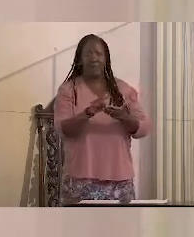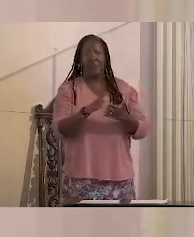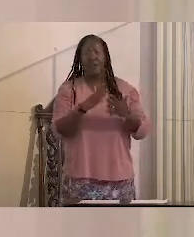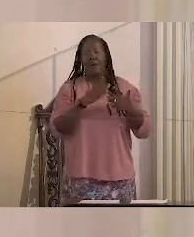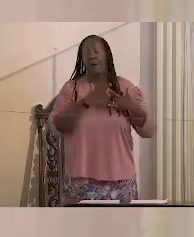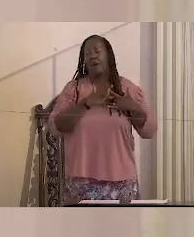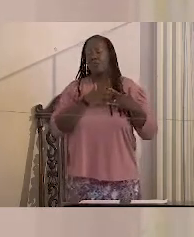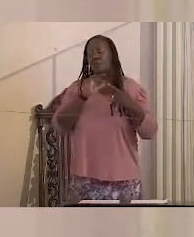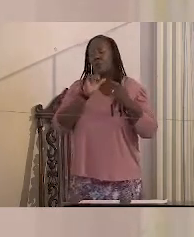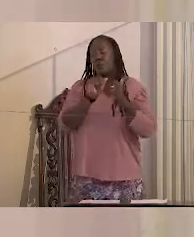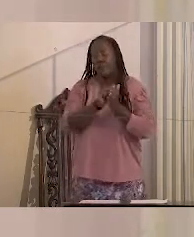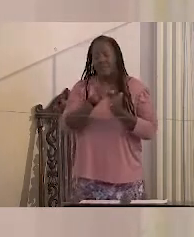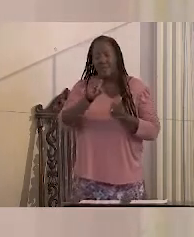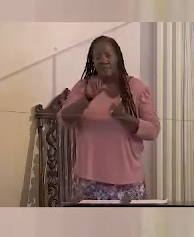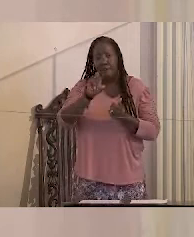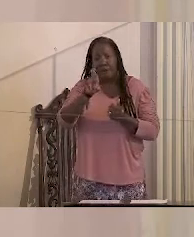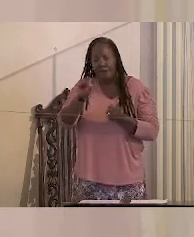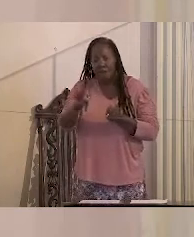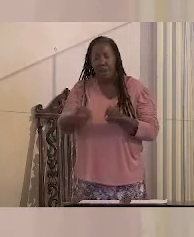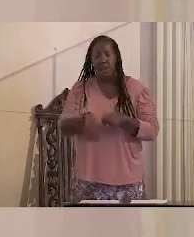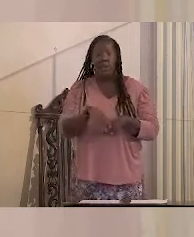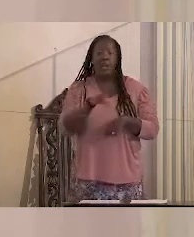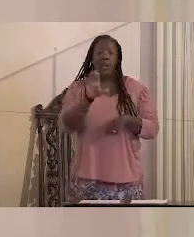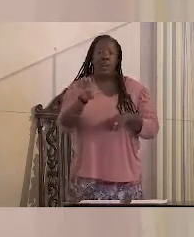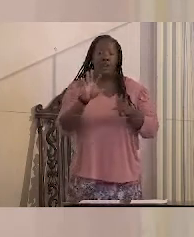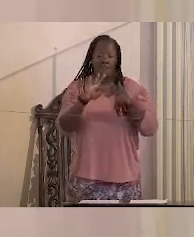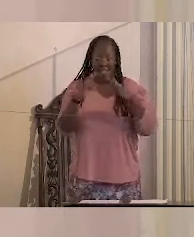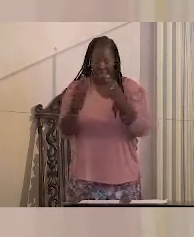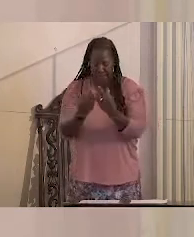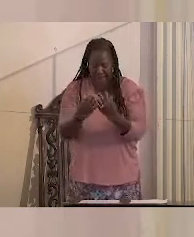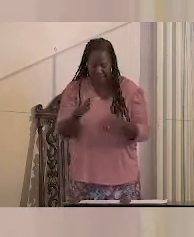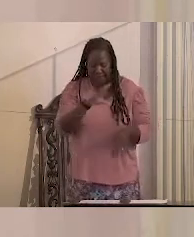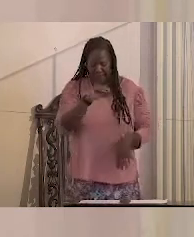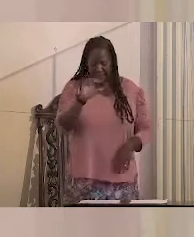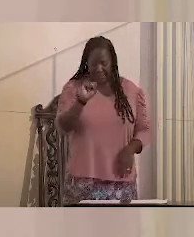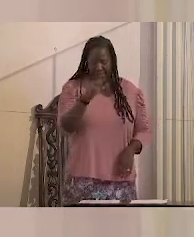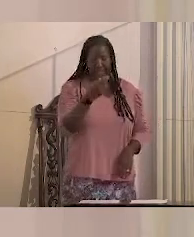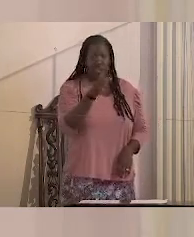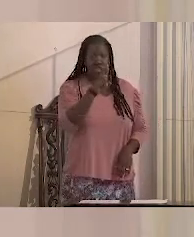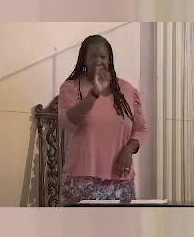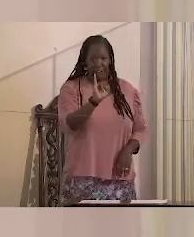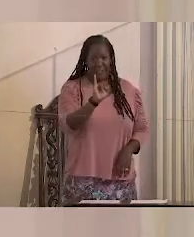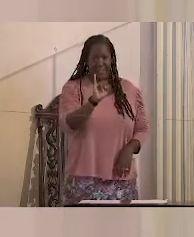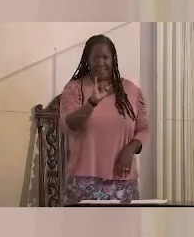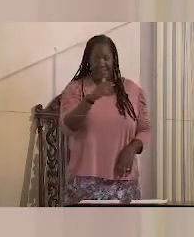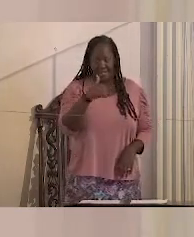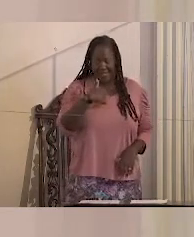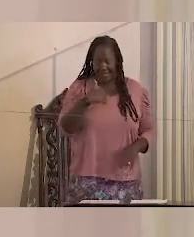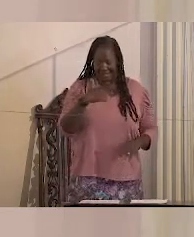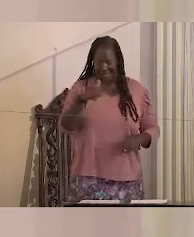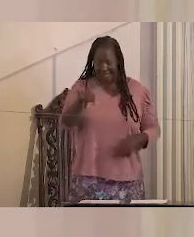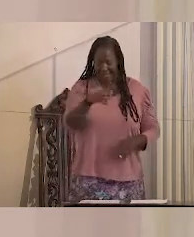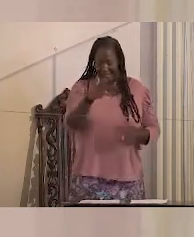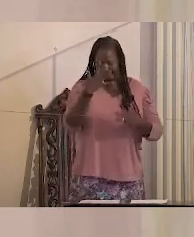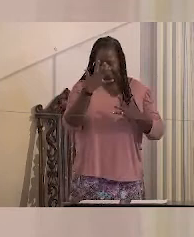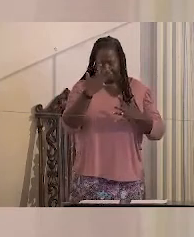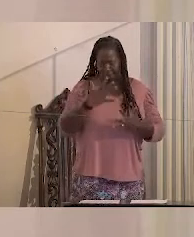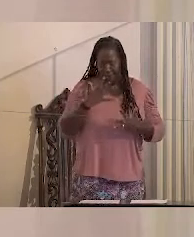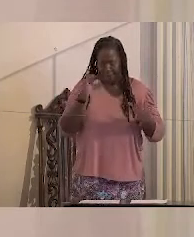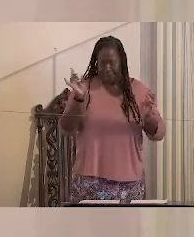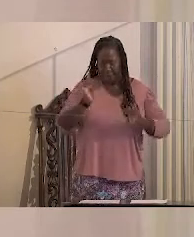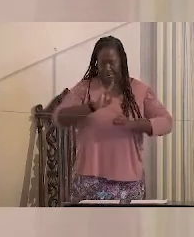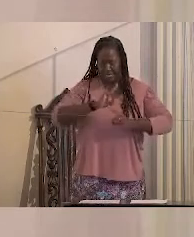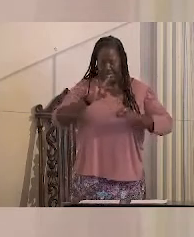with Axel's family, and with Sherry as we grieve and as they grieve this terrible